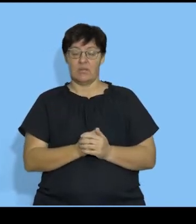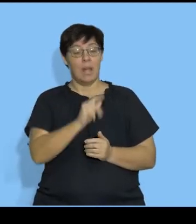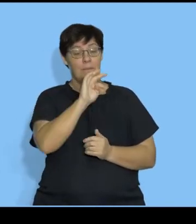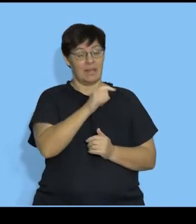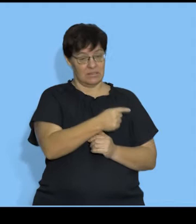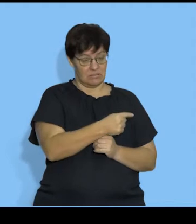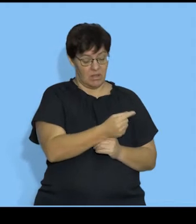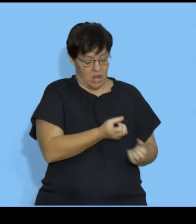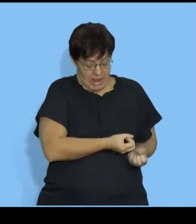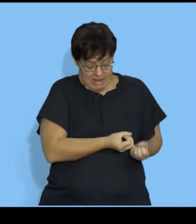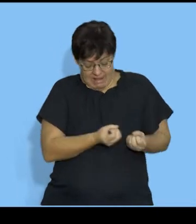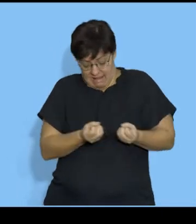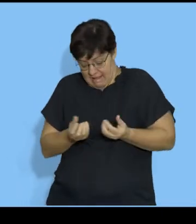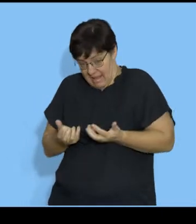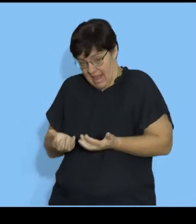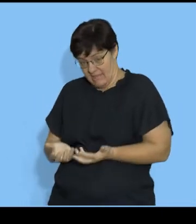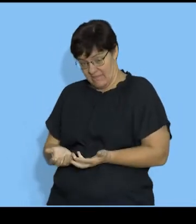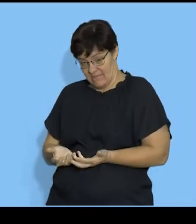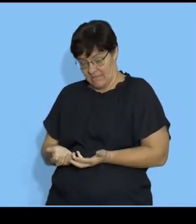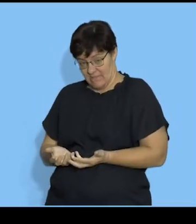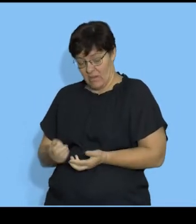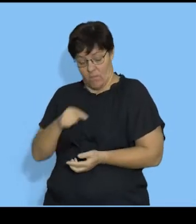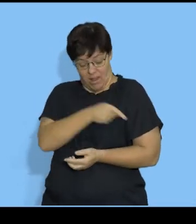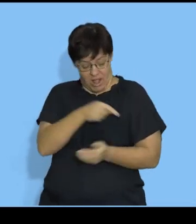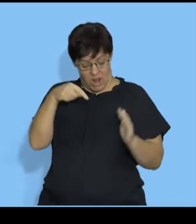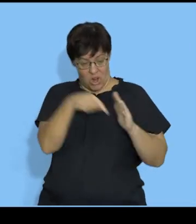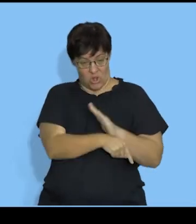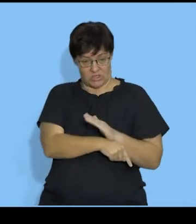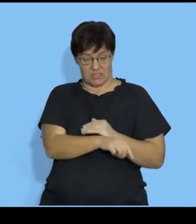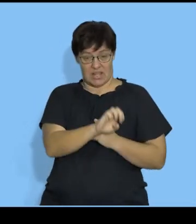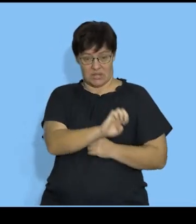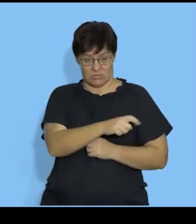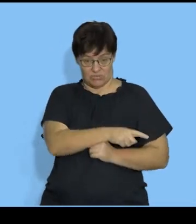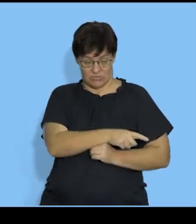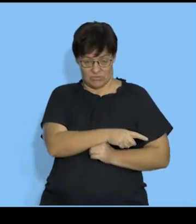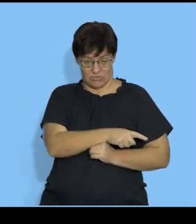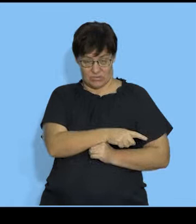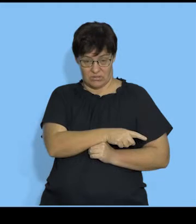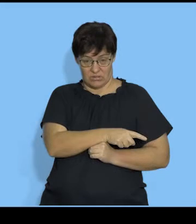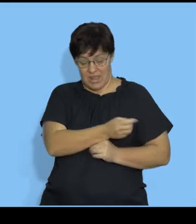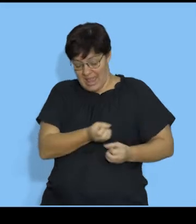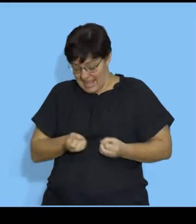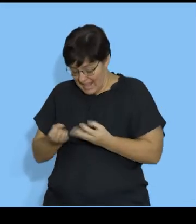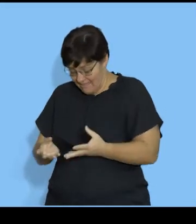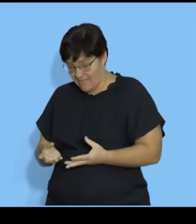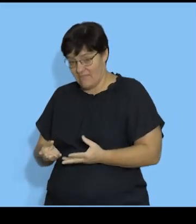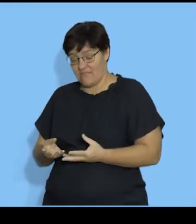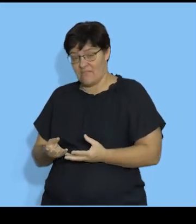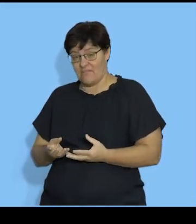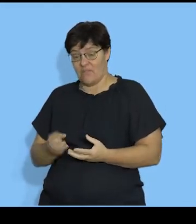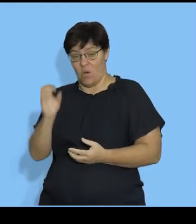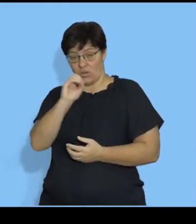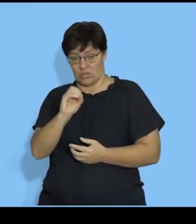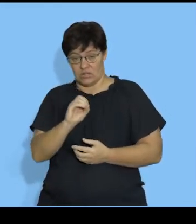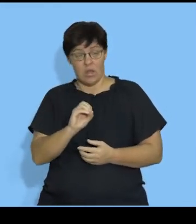in other words, it underwent the loss of electrons, okay, to oxygen. So oxygen gained,